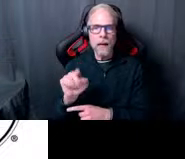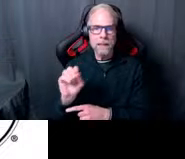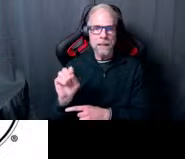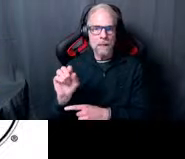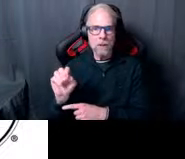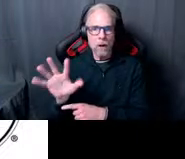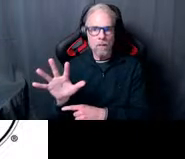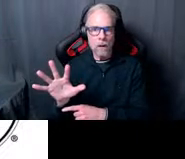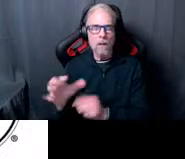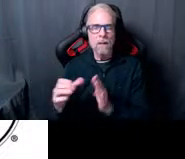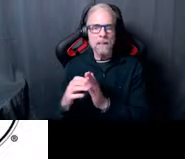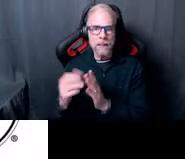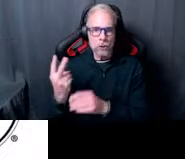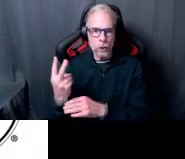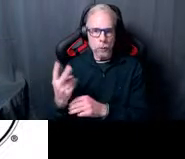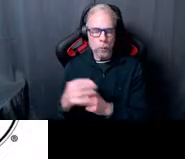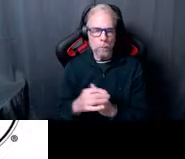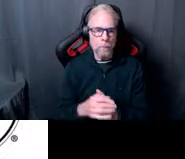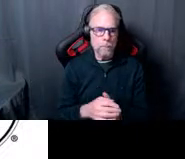830.005, Section 2.